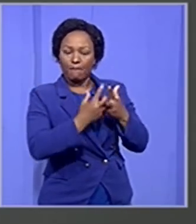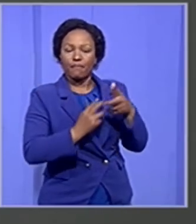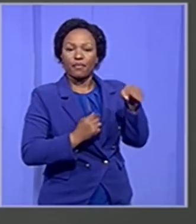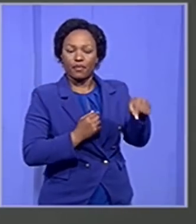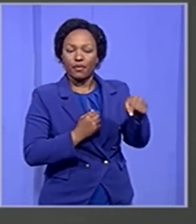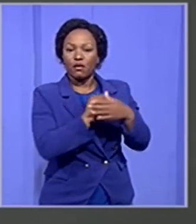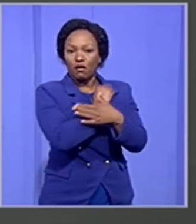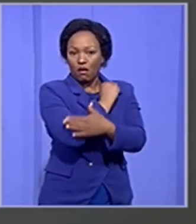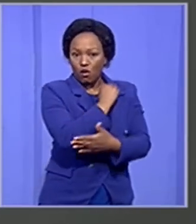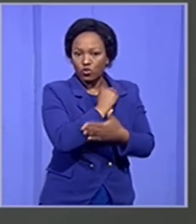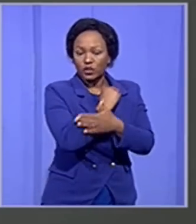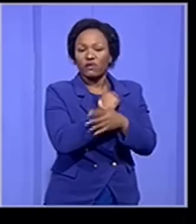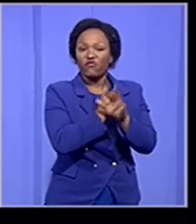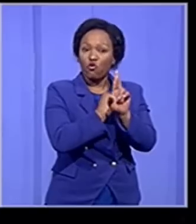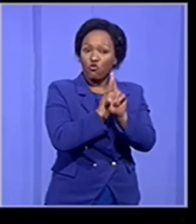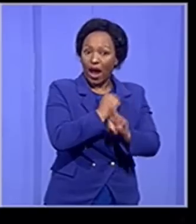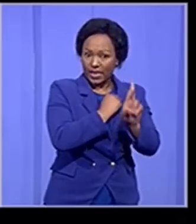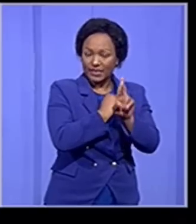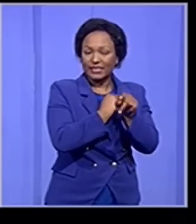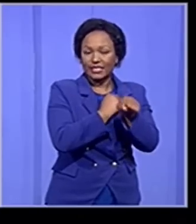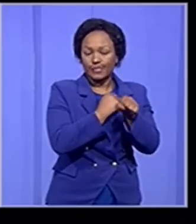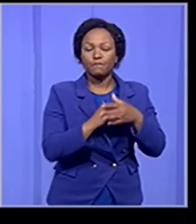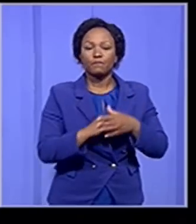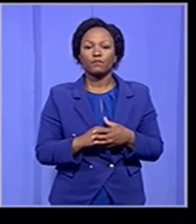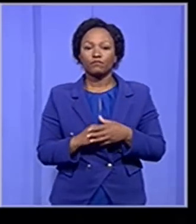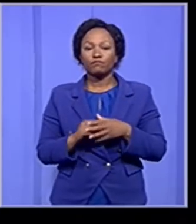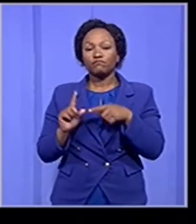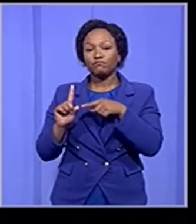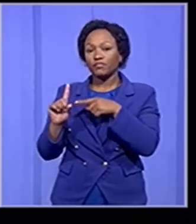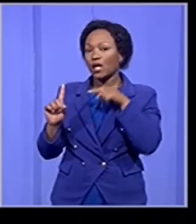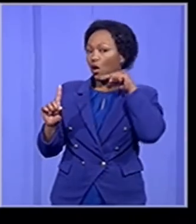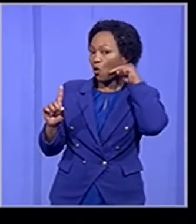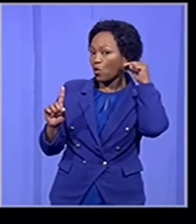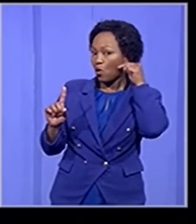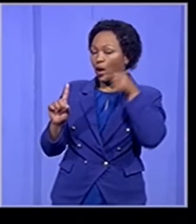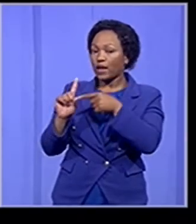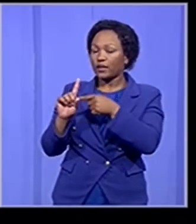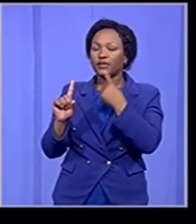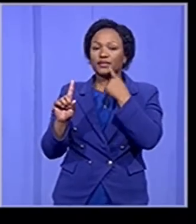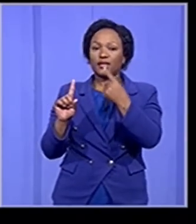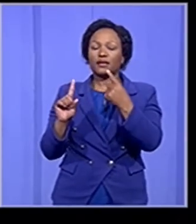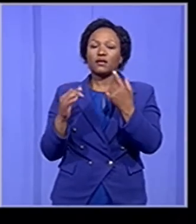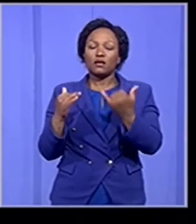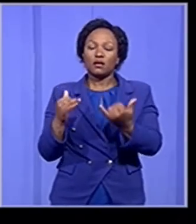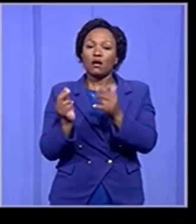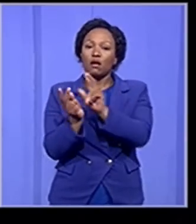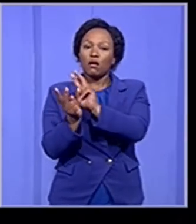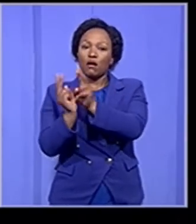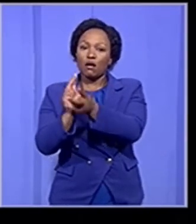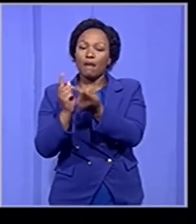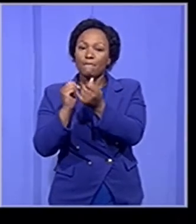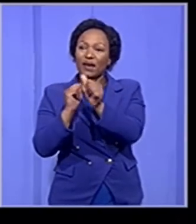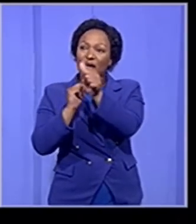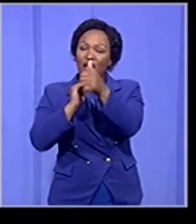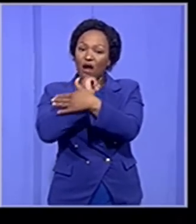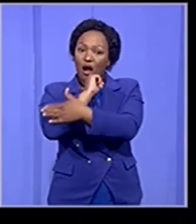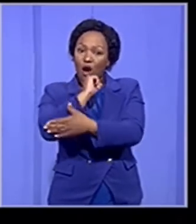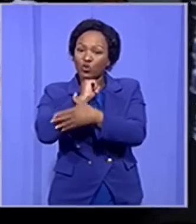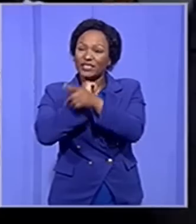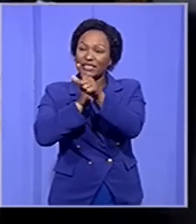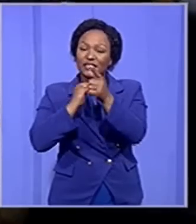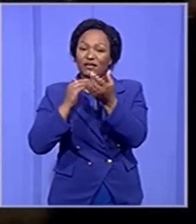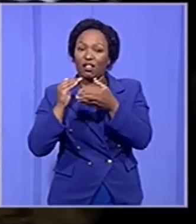loan must be in rands and cents. Godongwana a re morero wa go fetolela mokgwa wa dikadimo tsa madi go tswa go madi a sa tleng